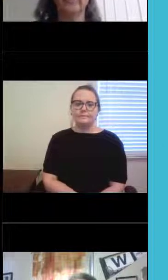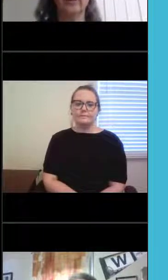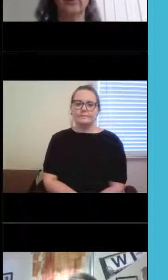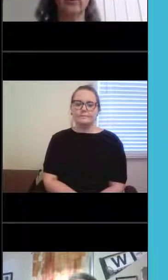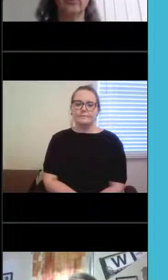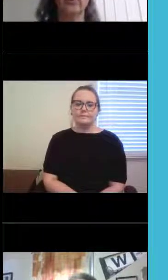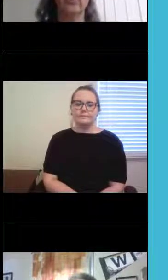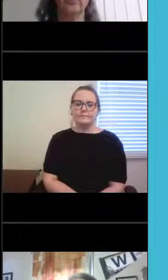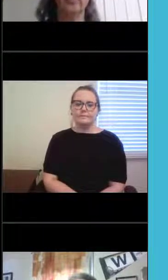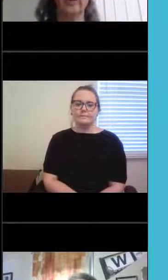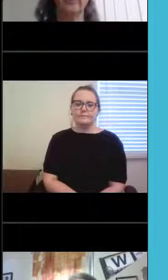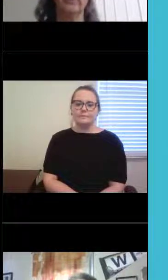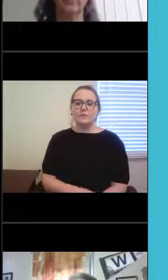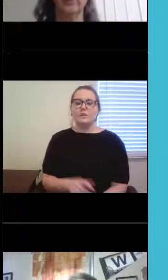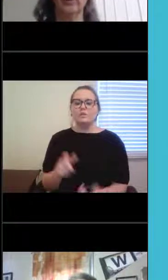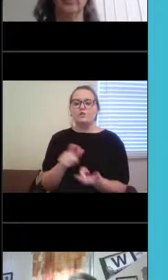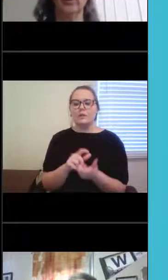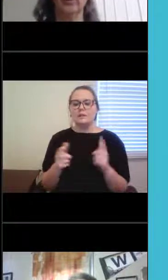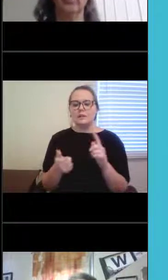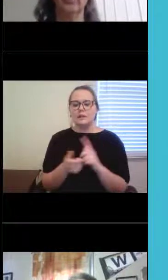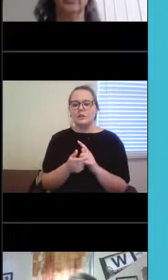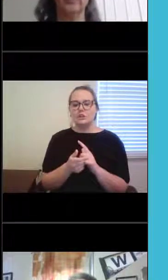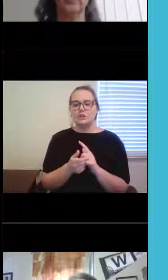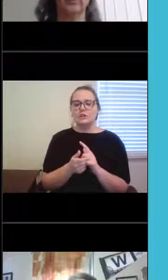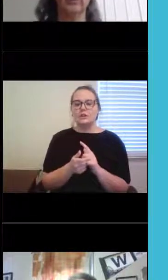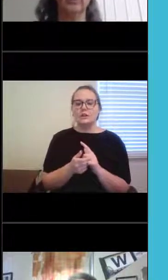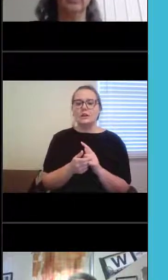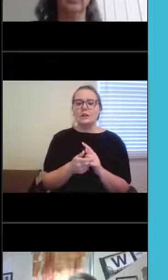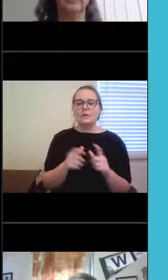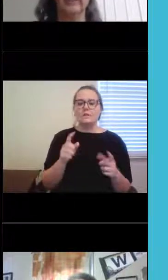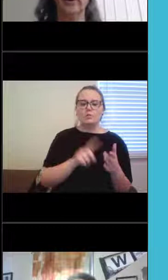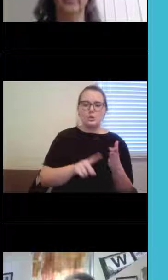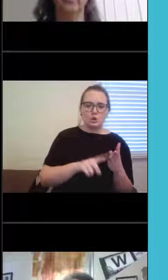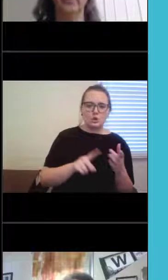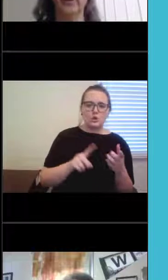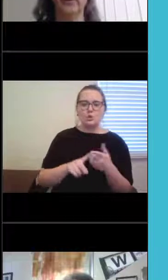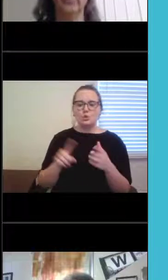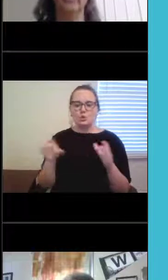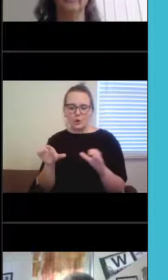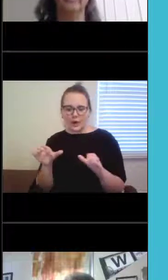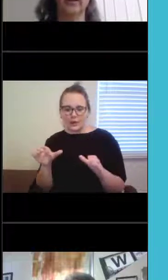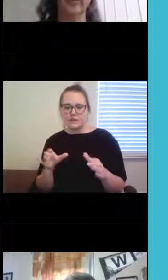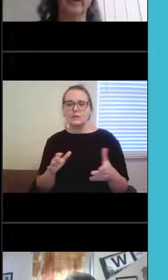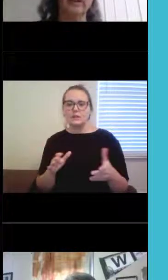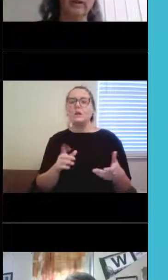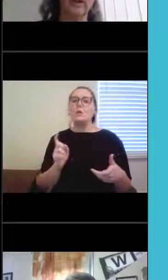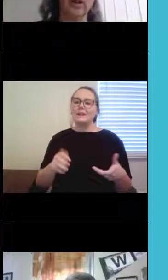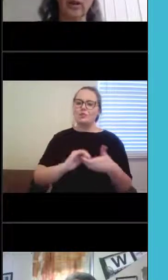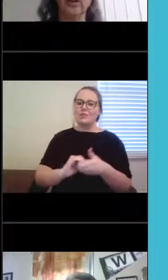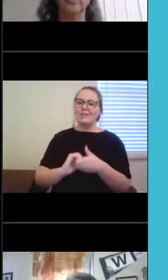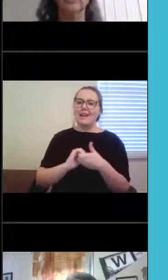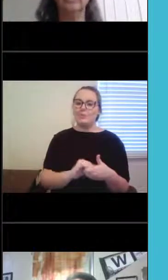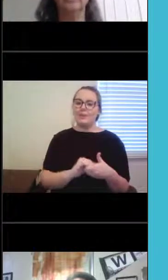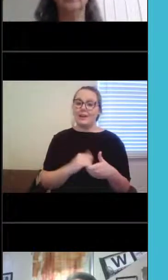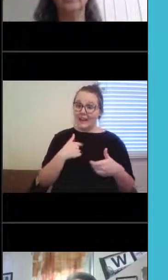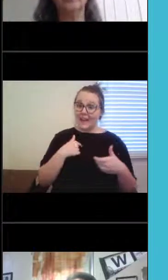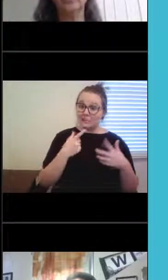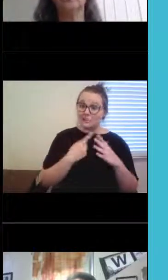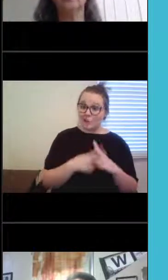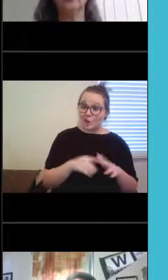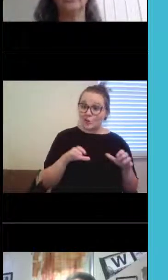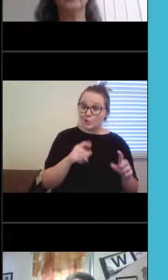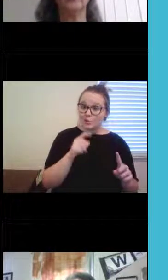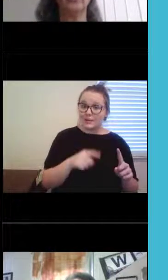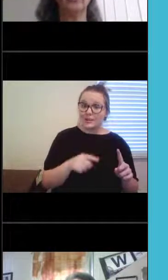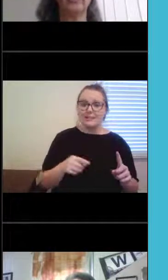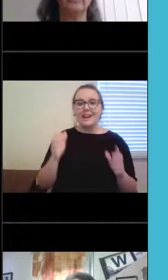So translation of research into practice is really important. In recent work, collaborating with others, I've done some of this or started to.